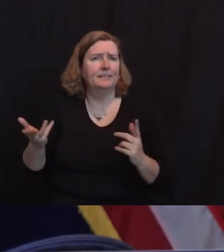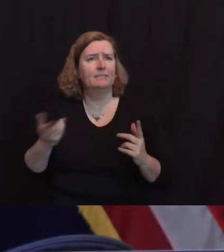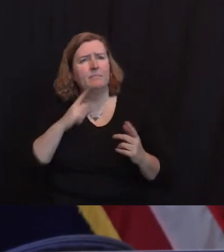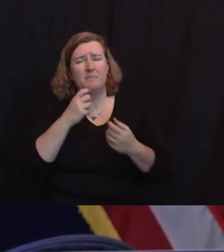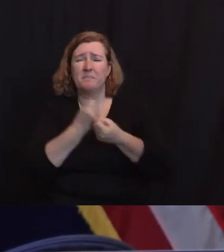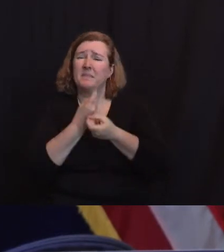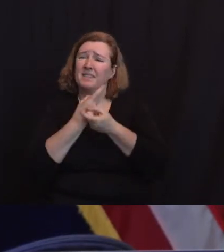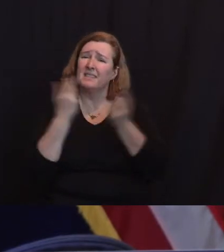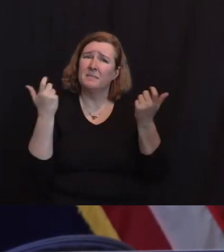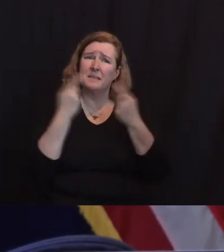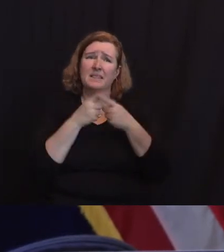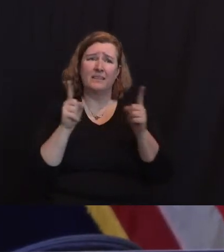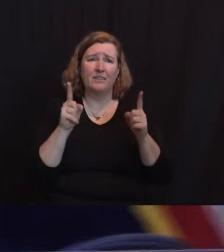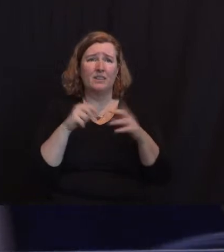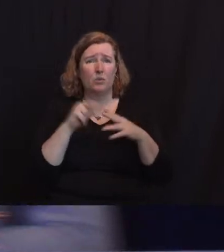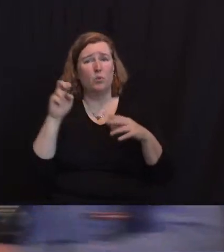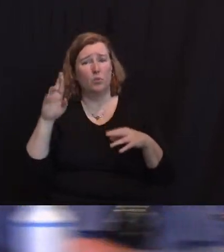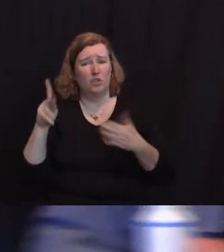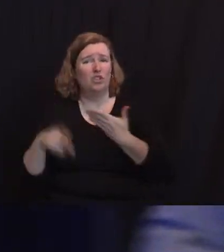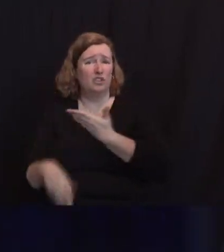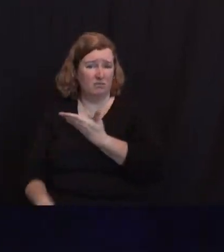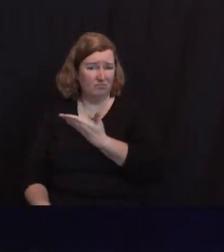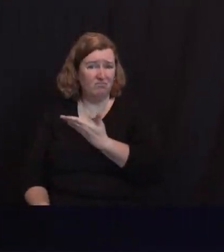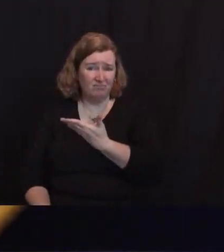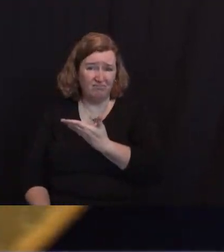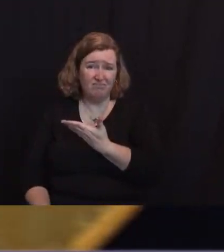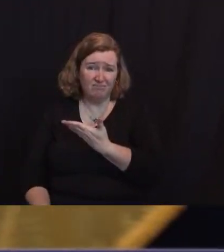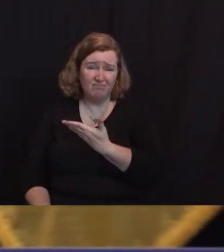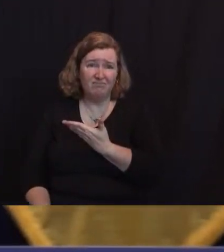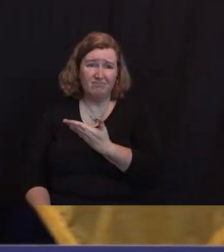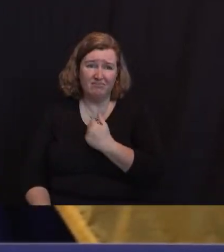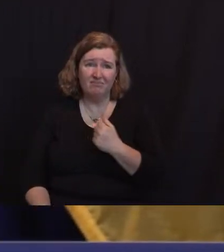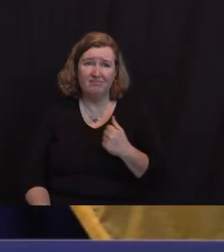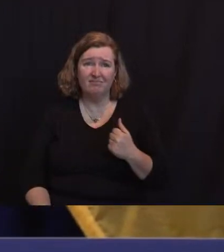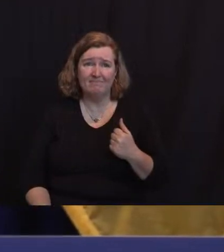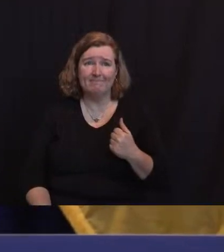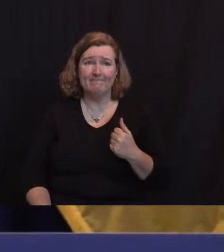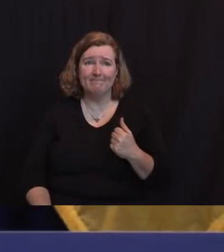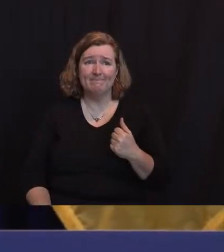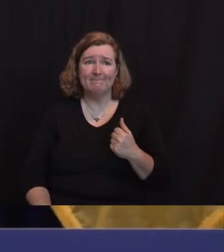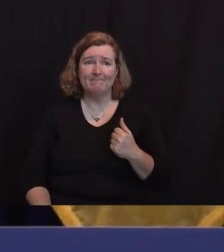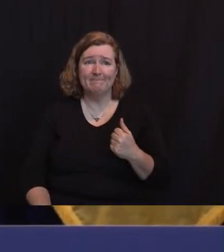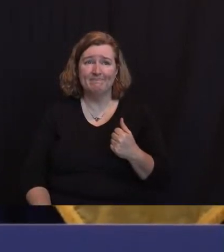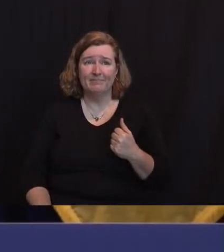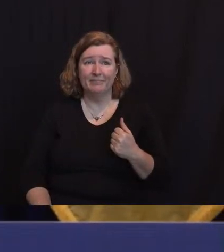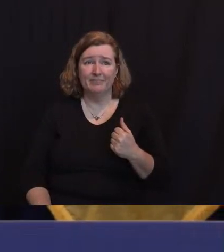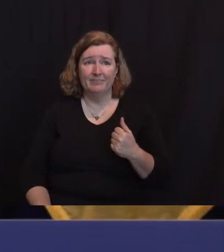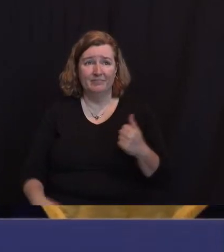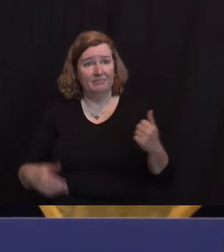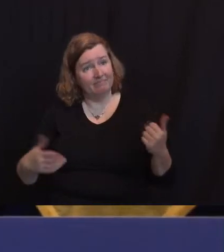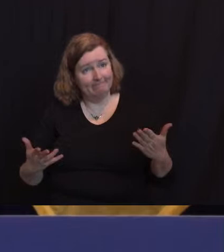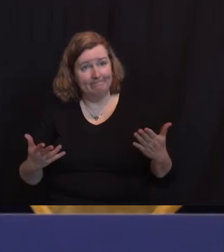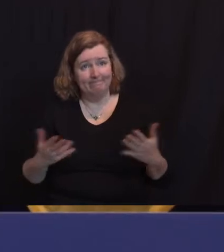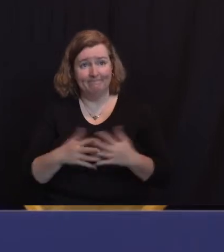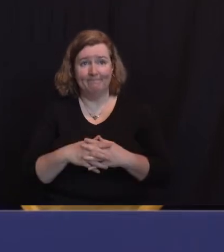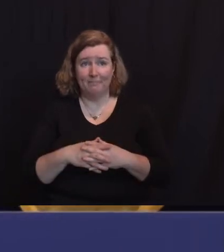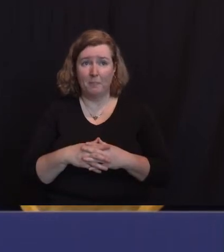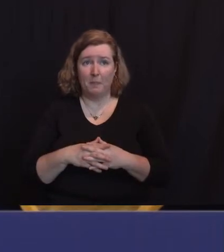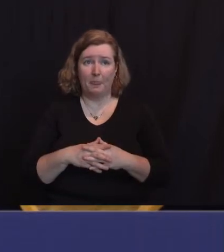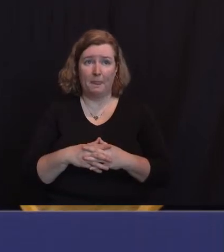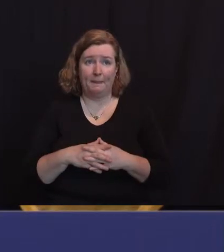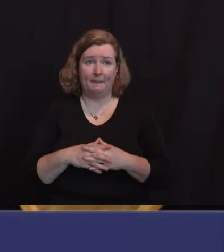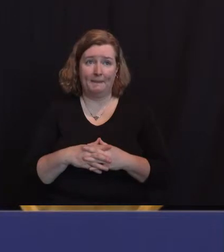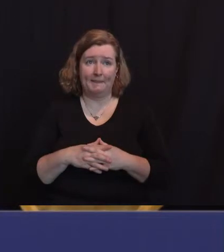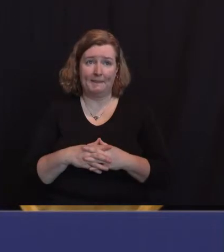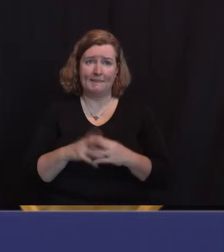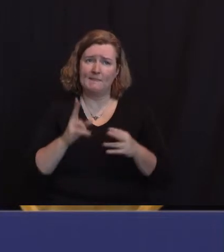in Newark. Pat, I know, Louise, you better make those calls. But let's ripping a page out of the playbook that you applied to the 75 and up, and